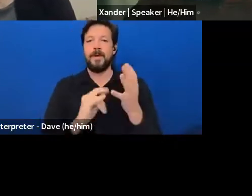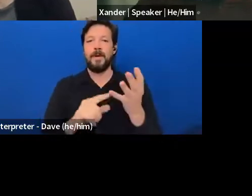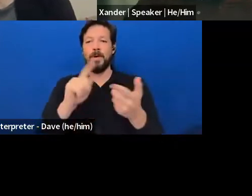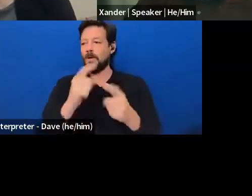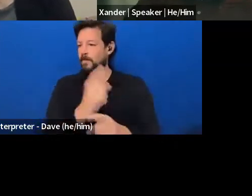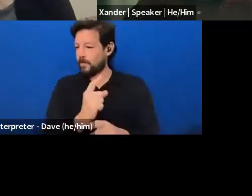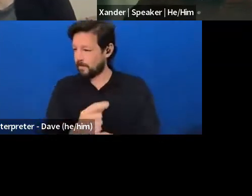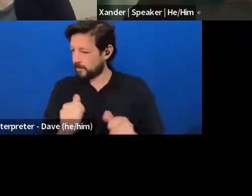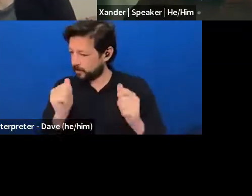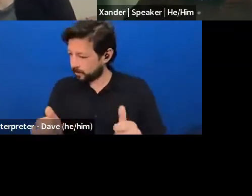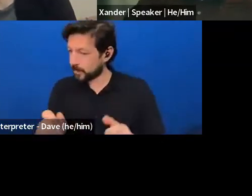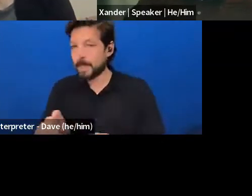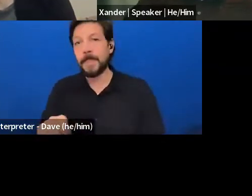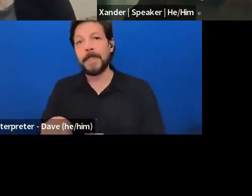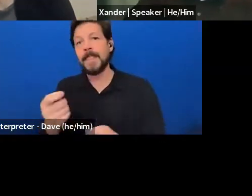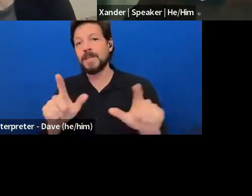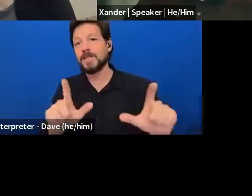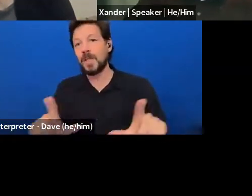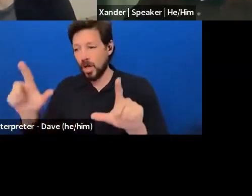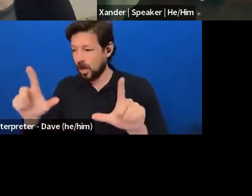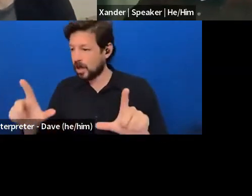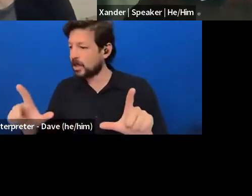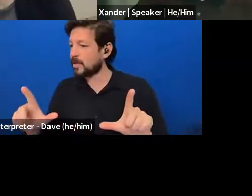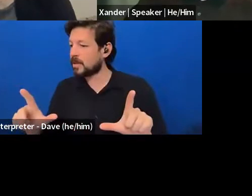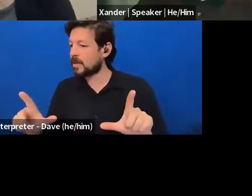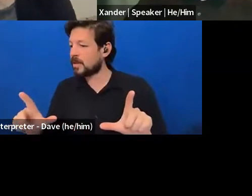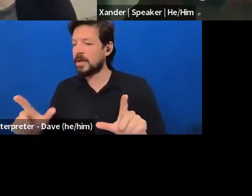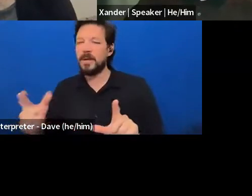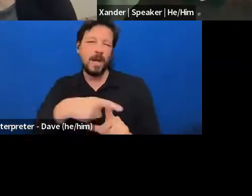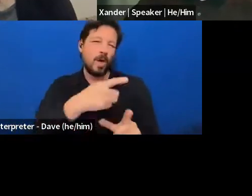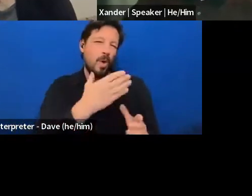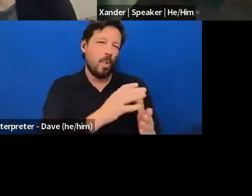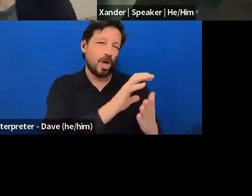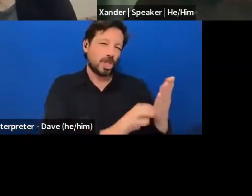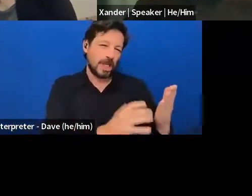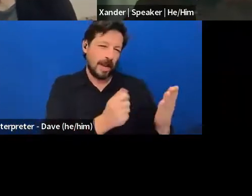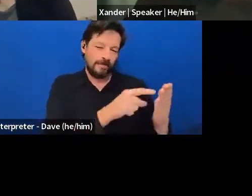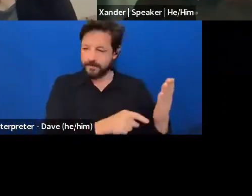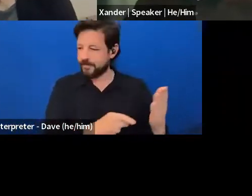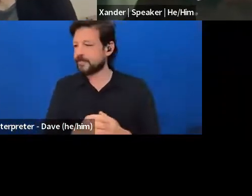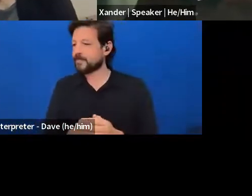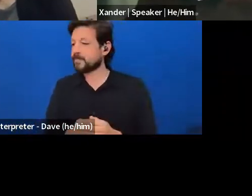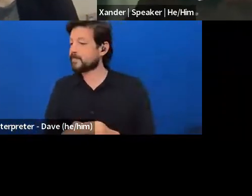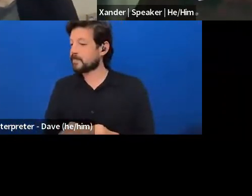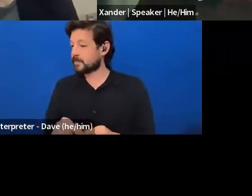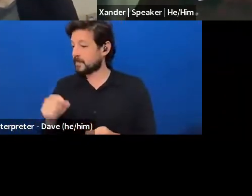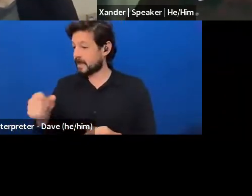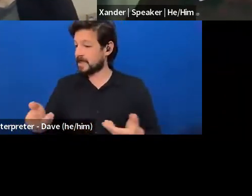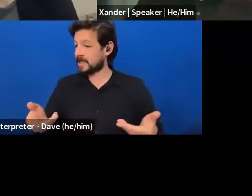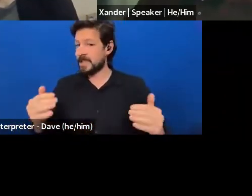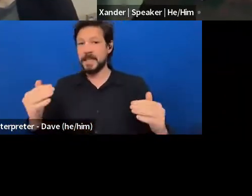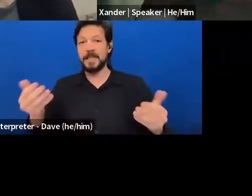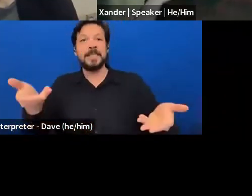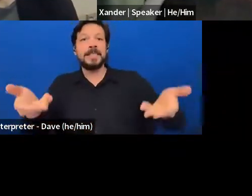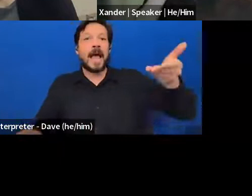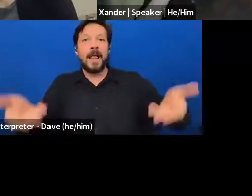also in your worksheet, you'll see this scale, this heavily weighted scale, and we